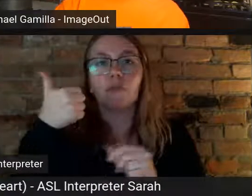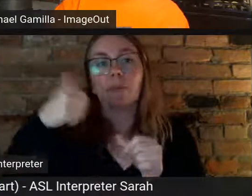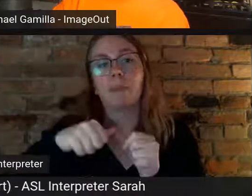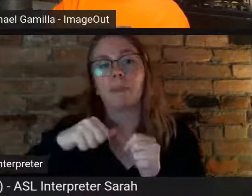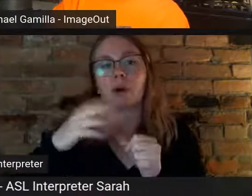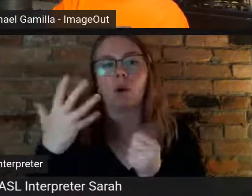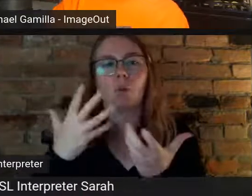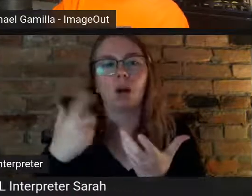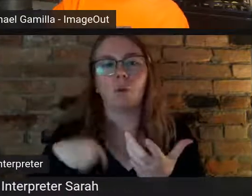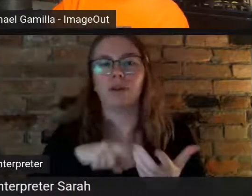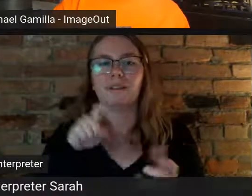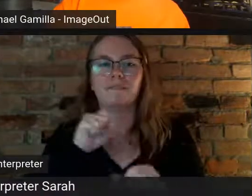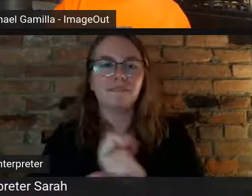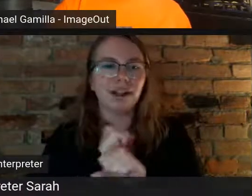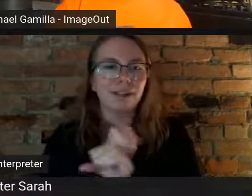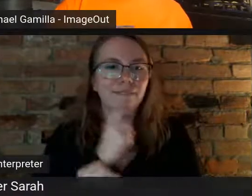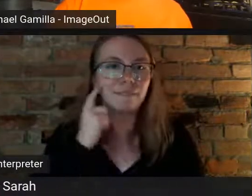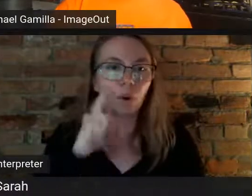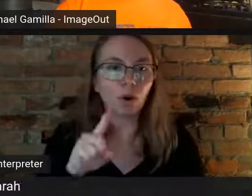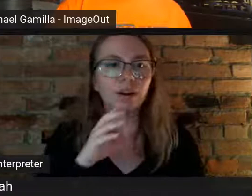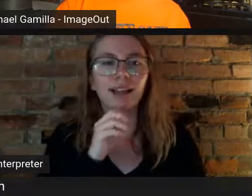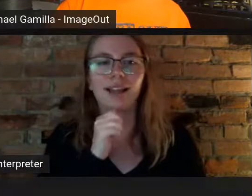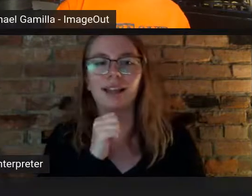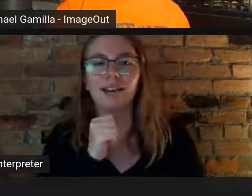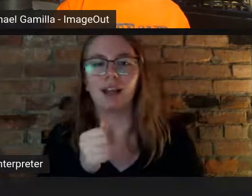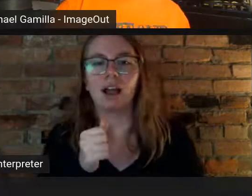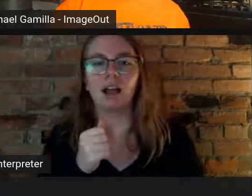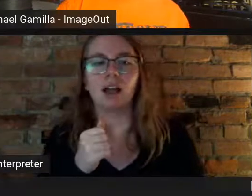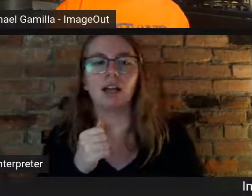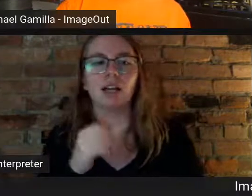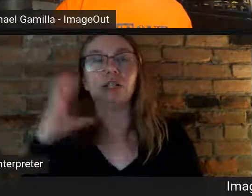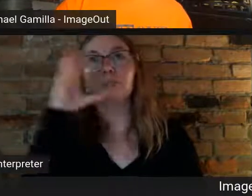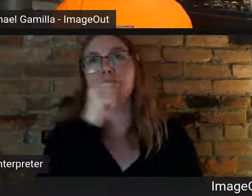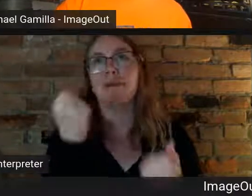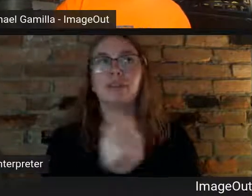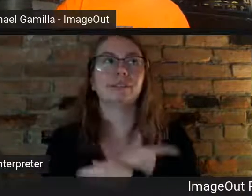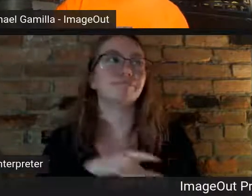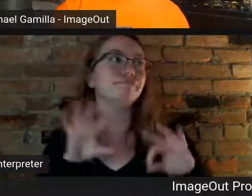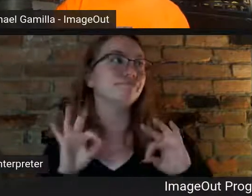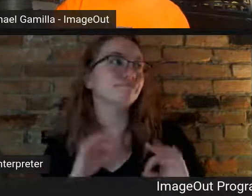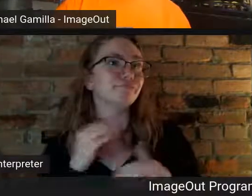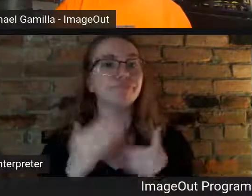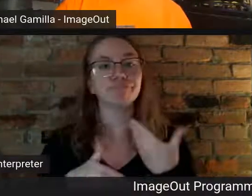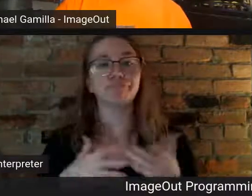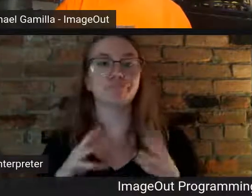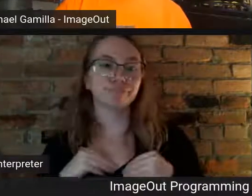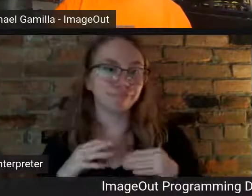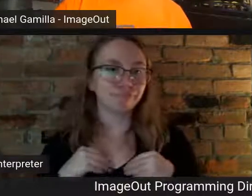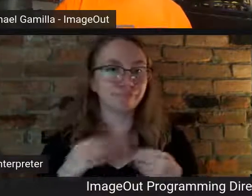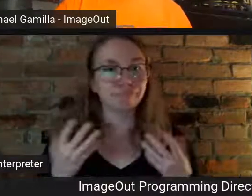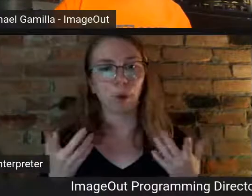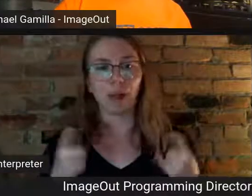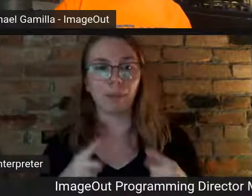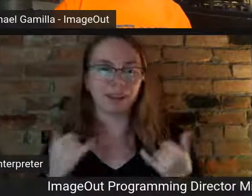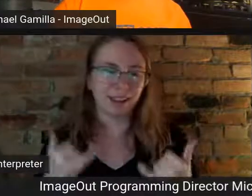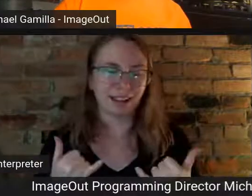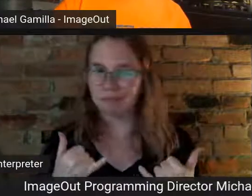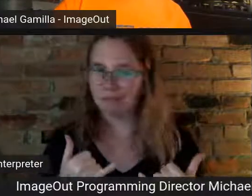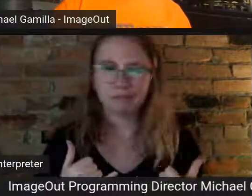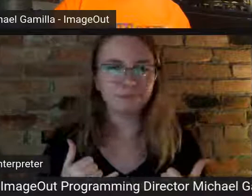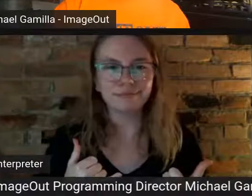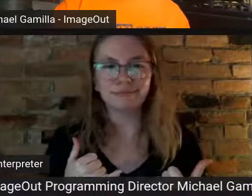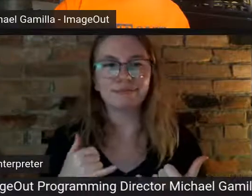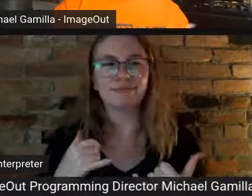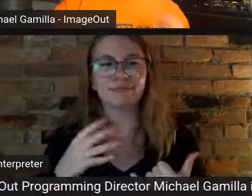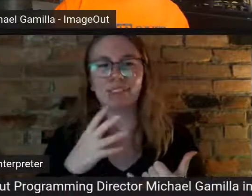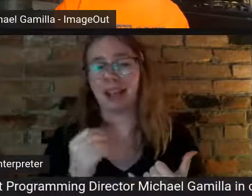fight for, and not take things for granted, you know, what we have now. So, And I'm glad